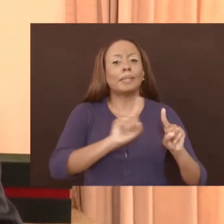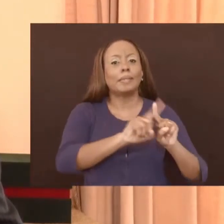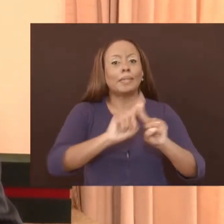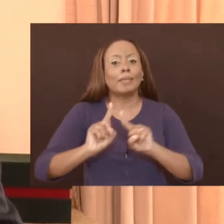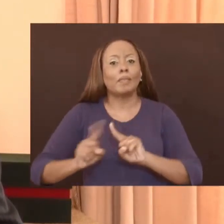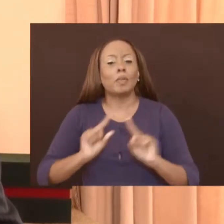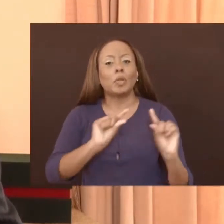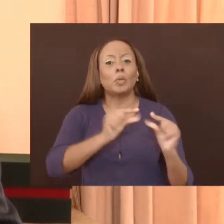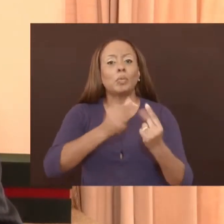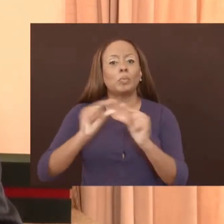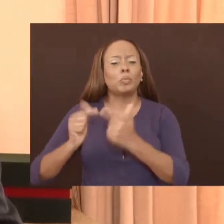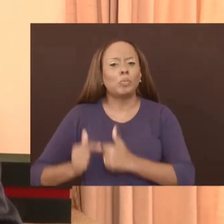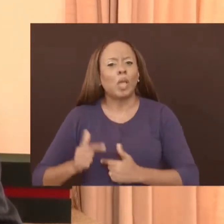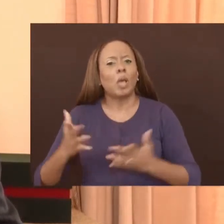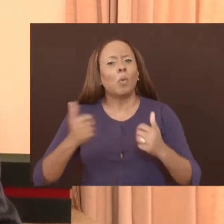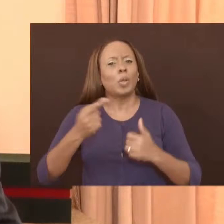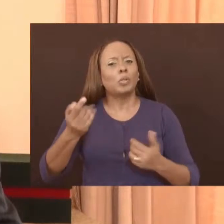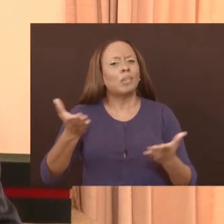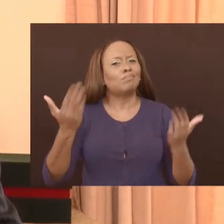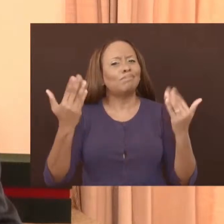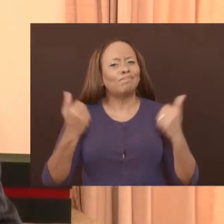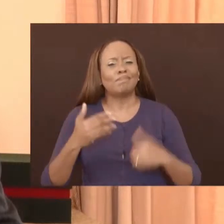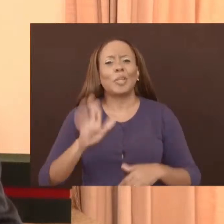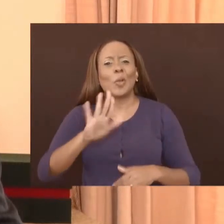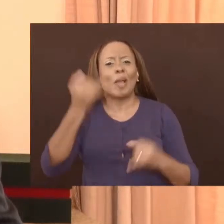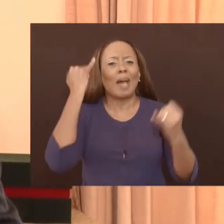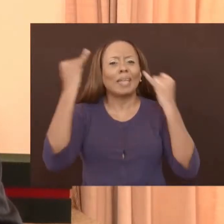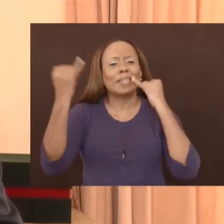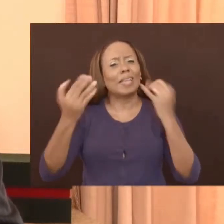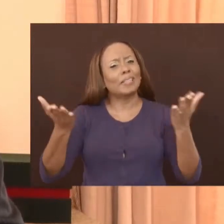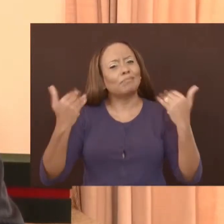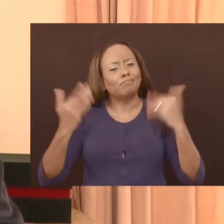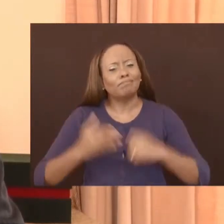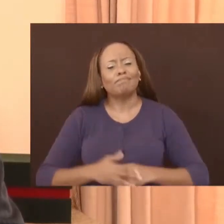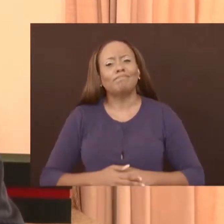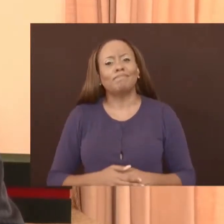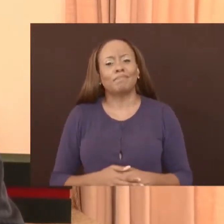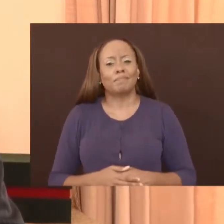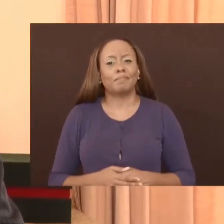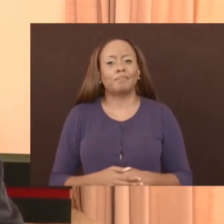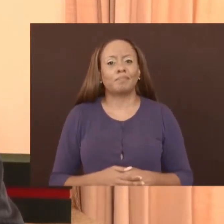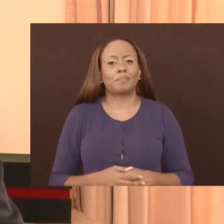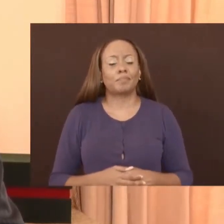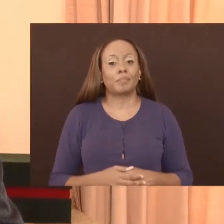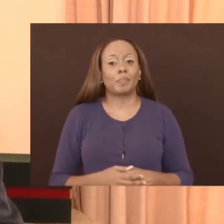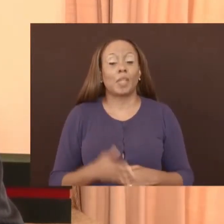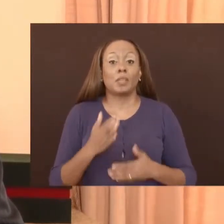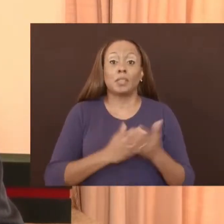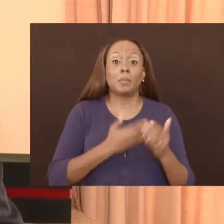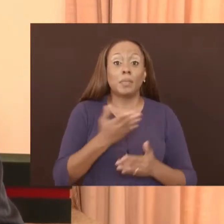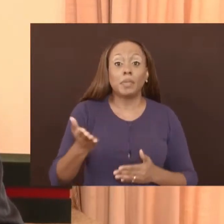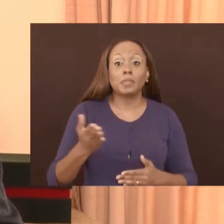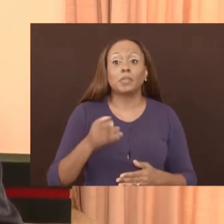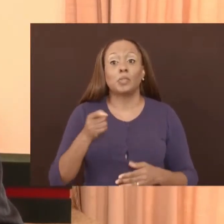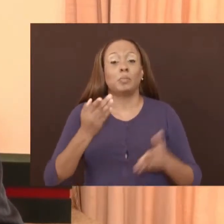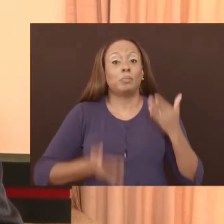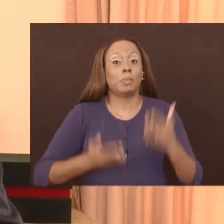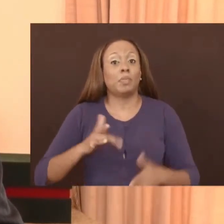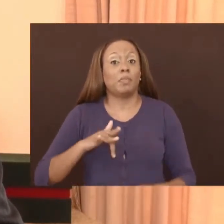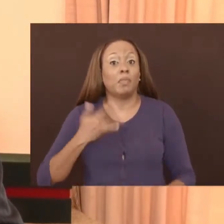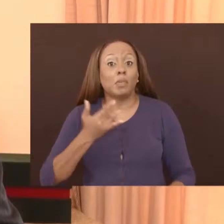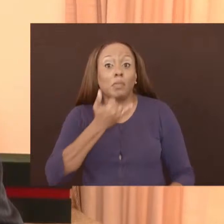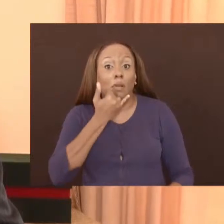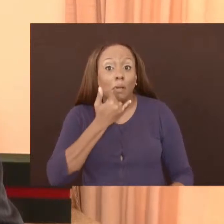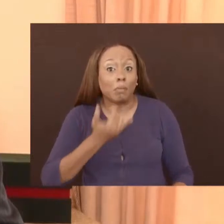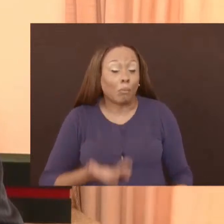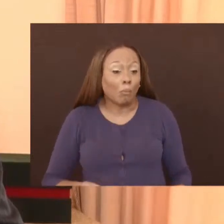to hear from you, to get your ideas, to correct the things that you believe are wrong. I know that